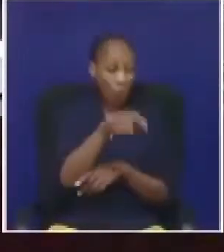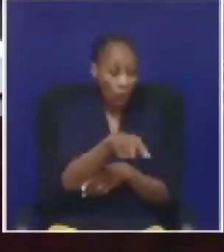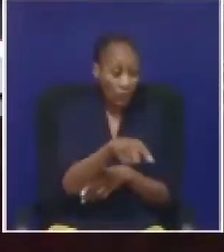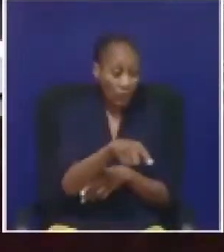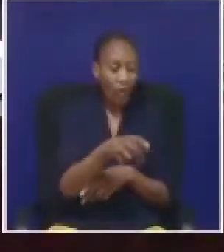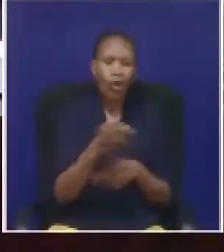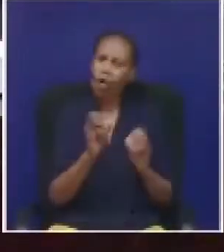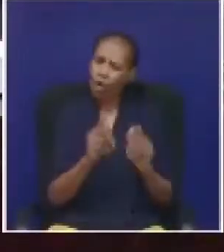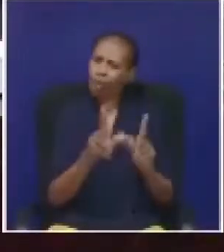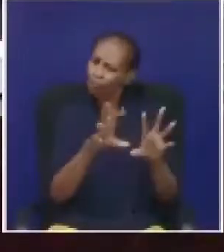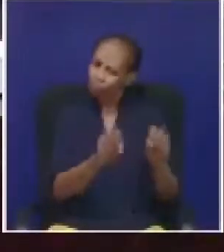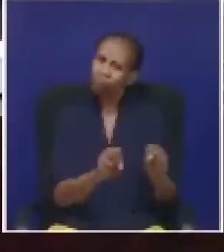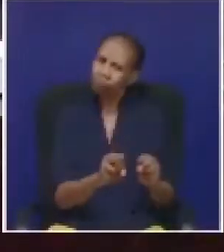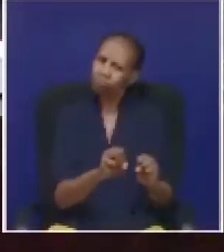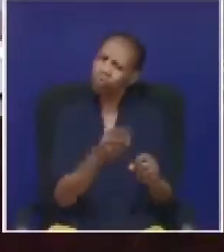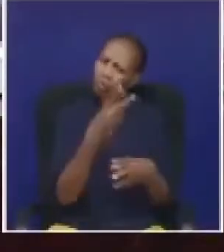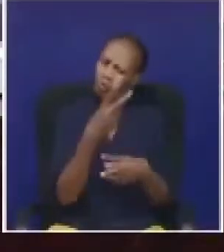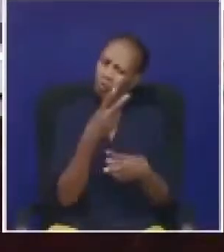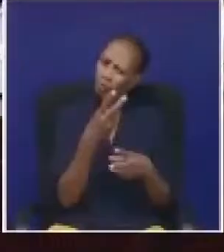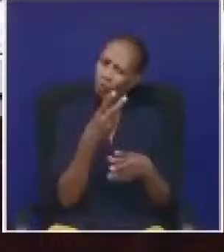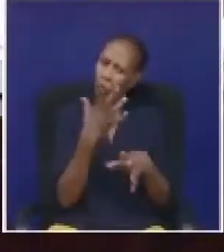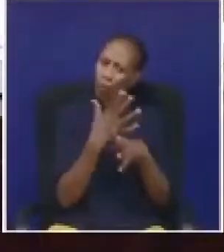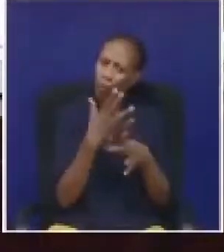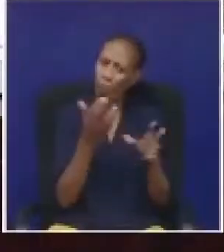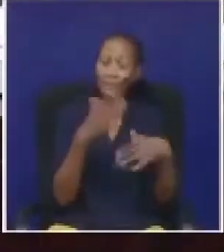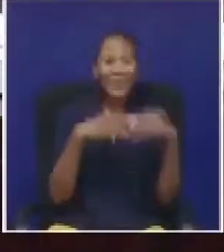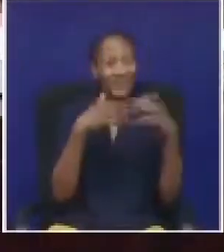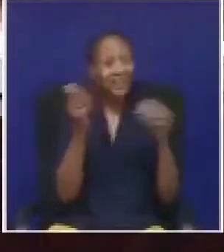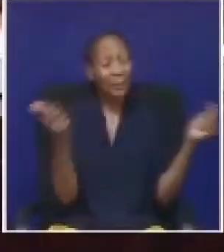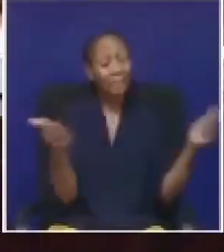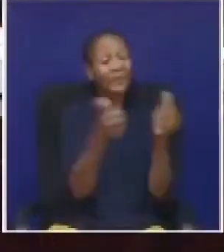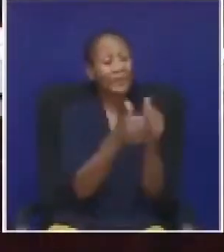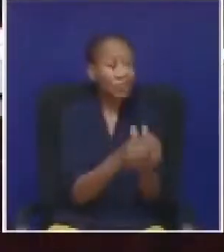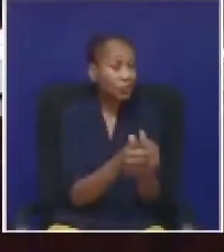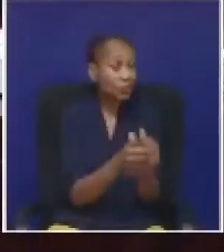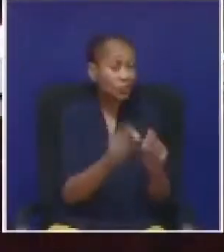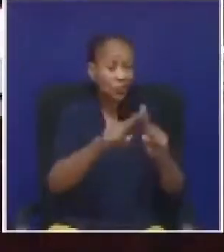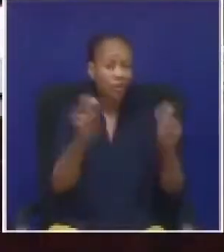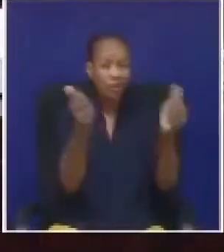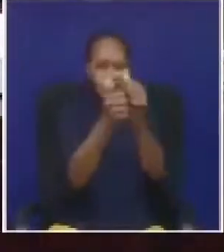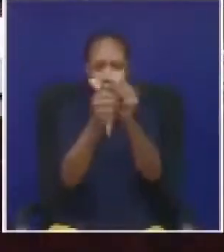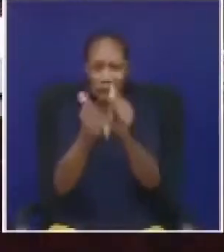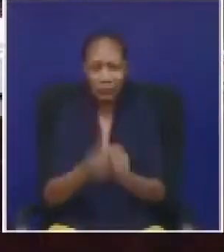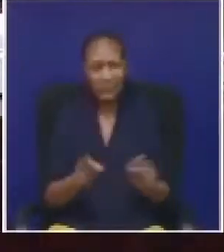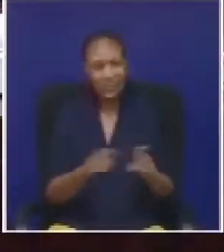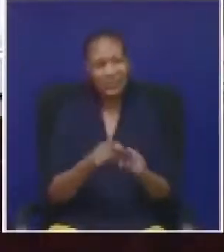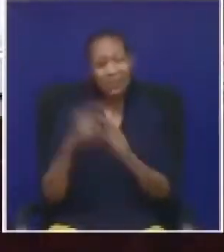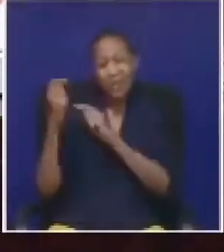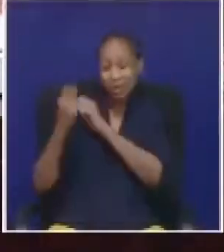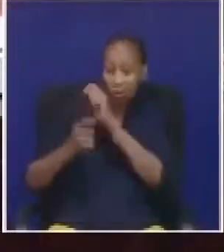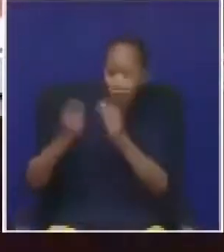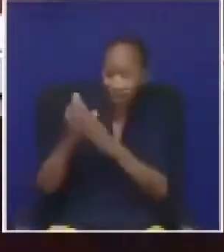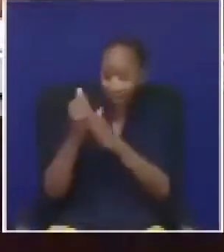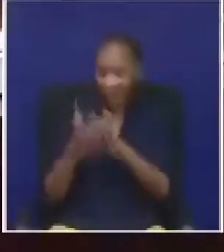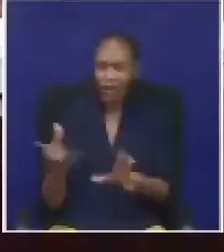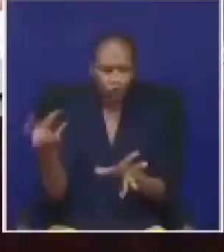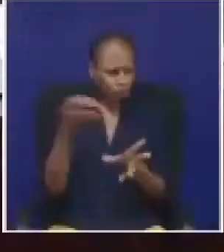an opportunity to strengthen our partnerships with critical stakeholders like traditional